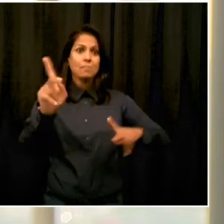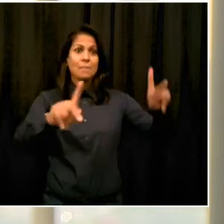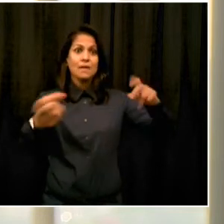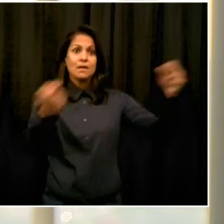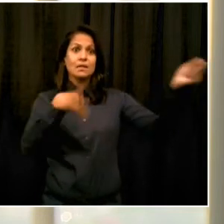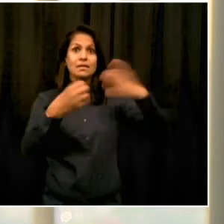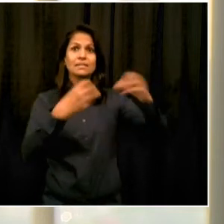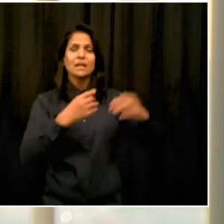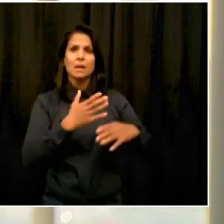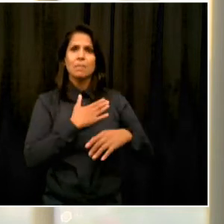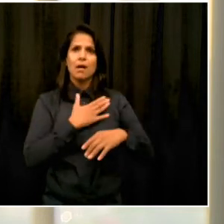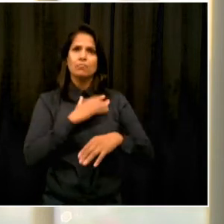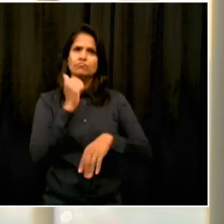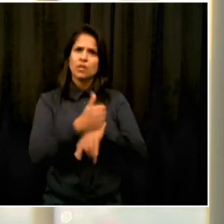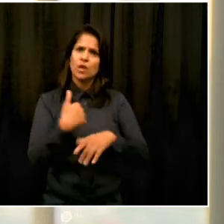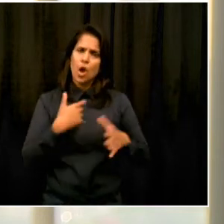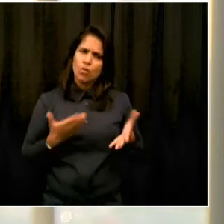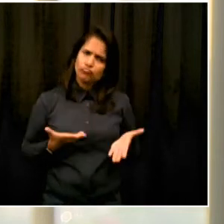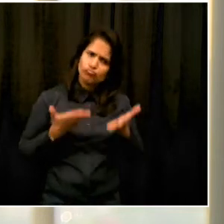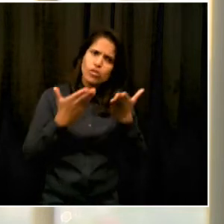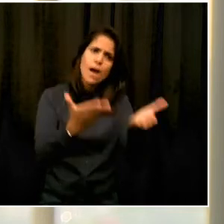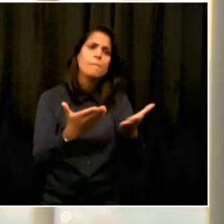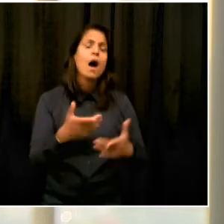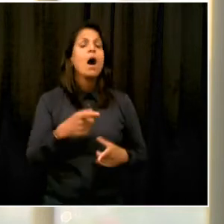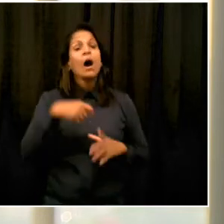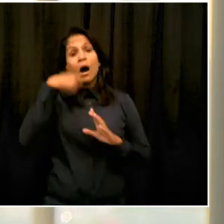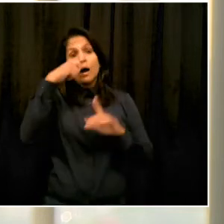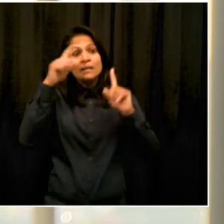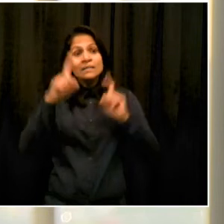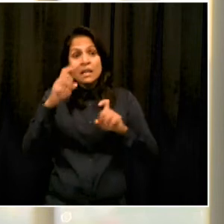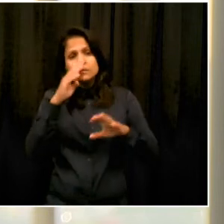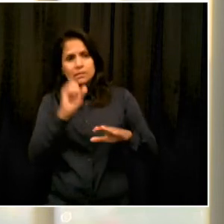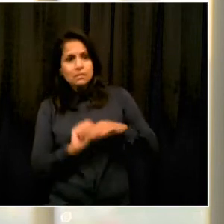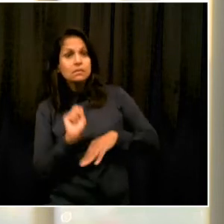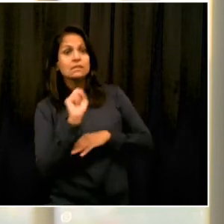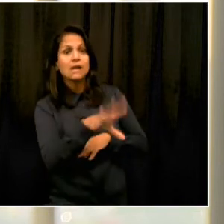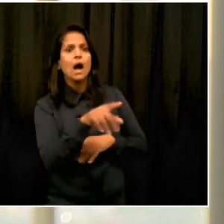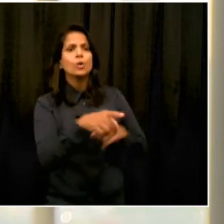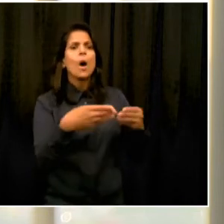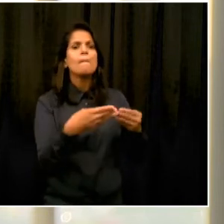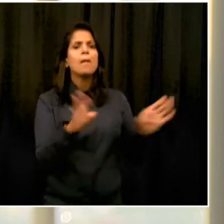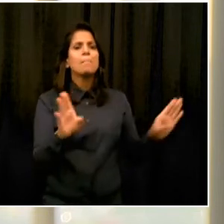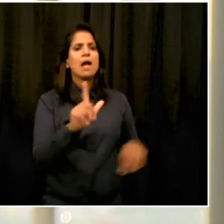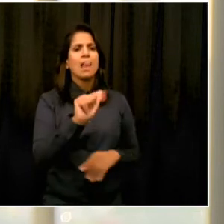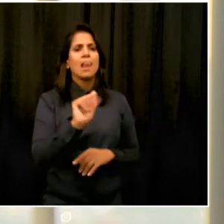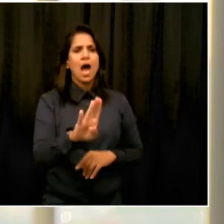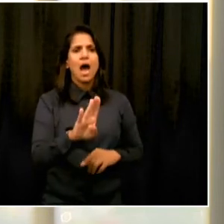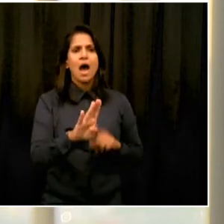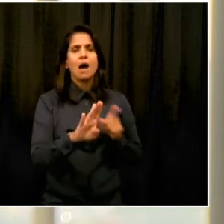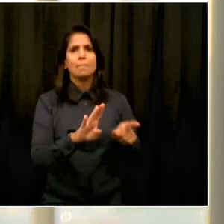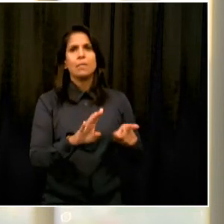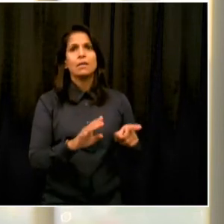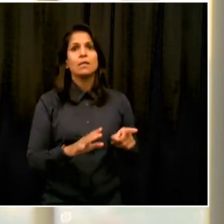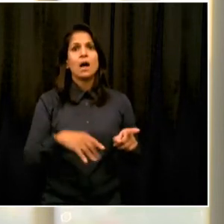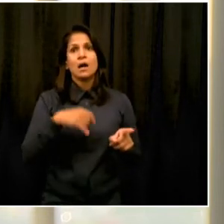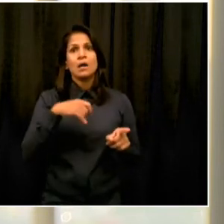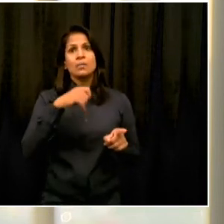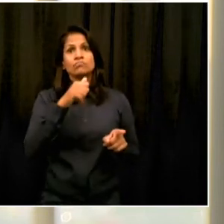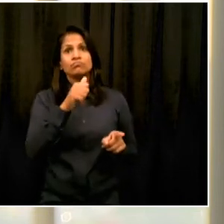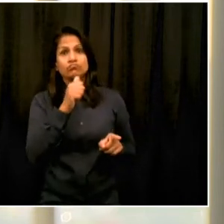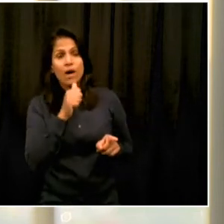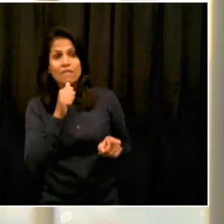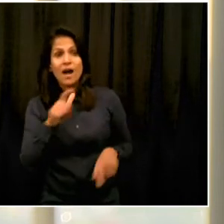3/4 of all tests are coming back within 4 days. And we are seeing for urgent care centers in particular,